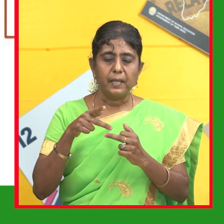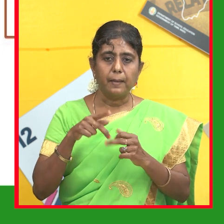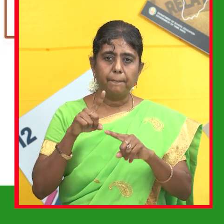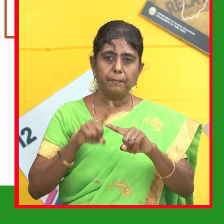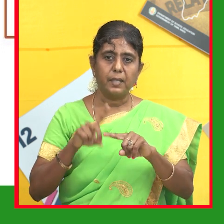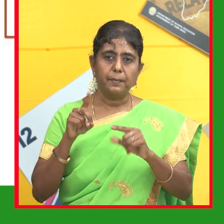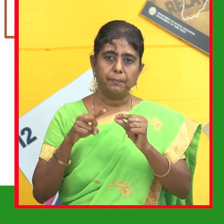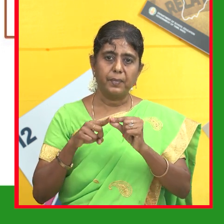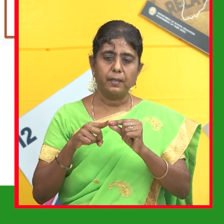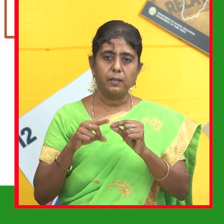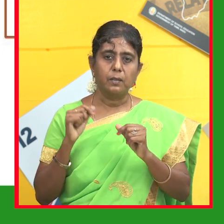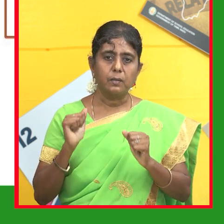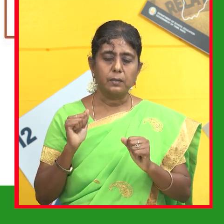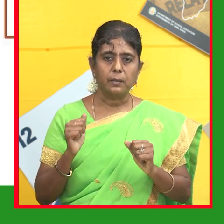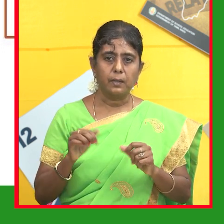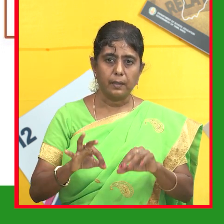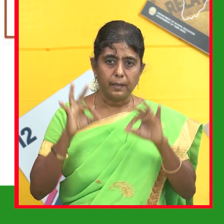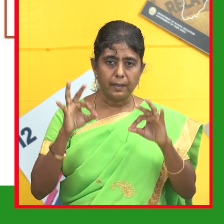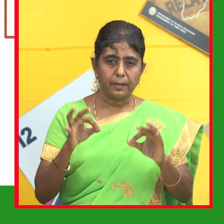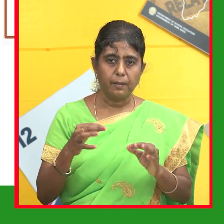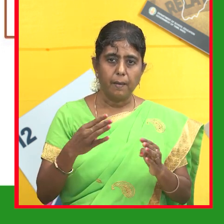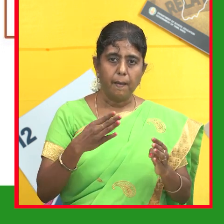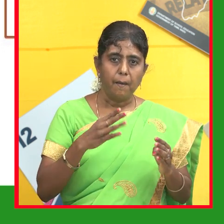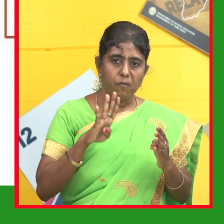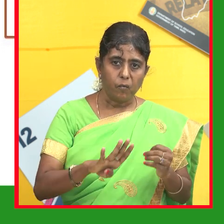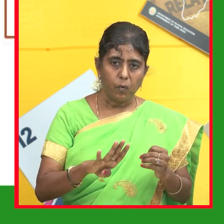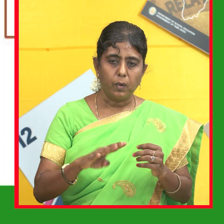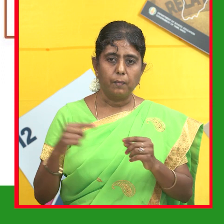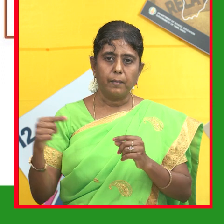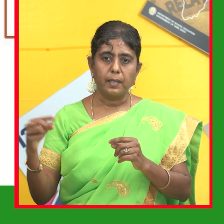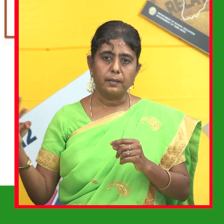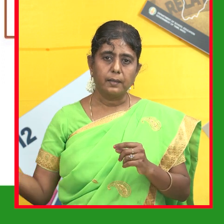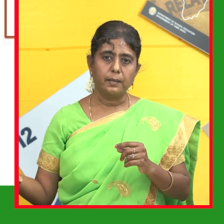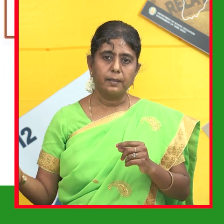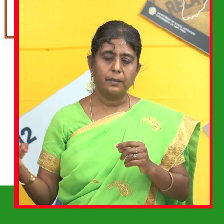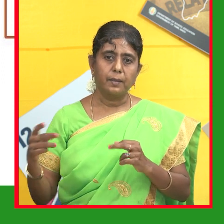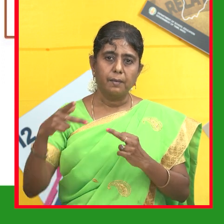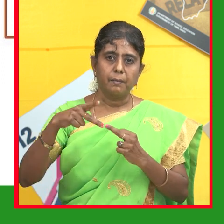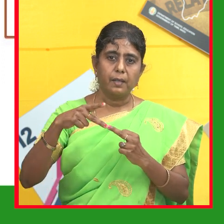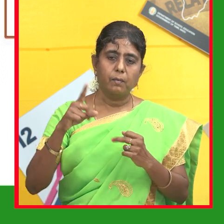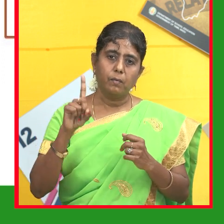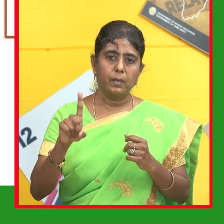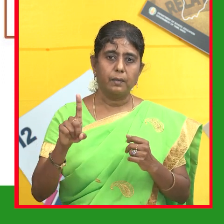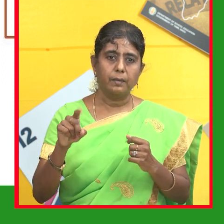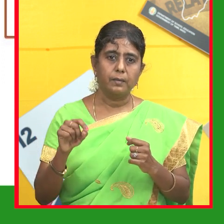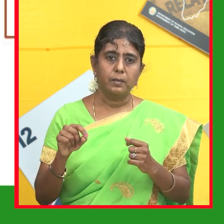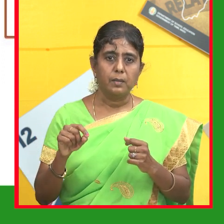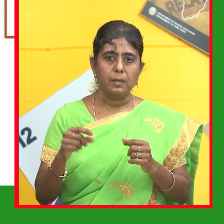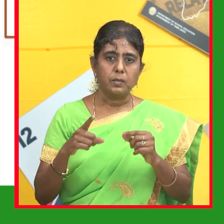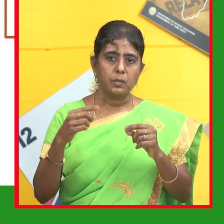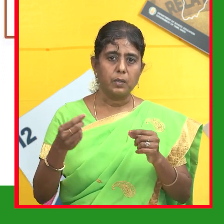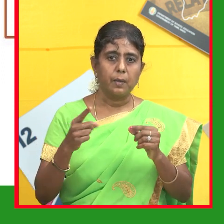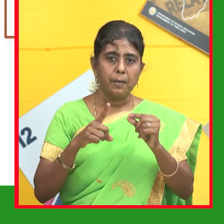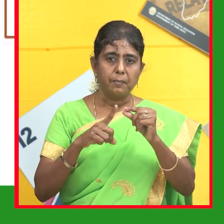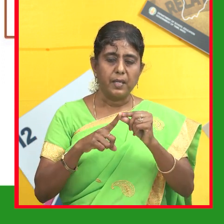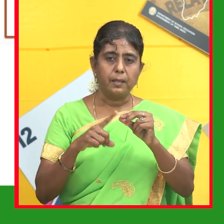p. So we have to take 4 and minus 3. By adding them, we will get the 1. So p